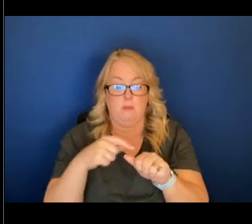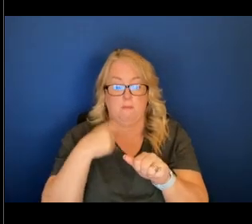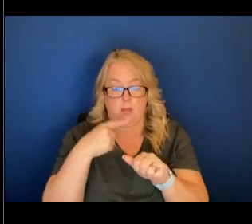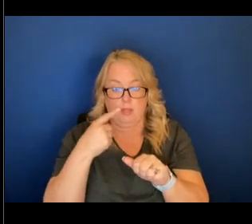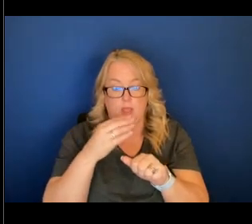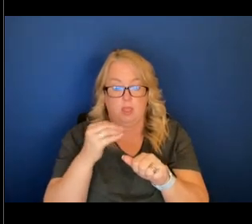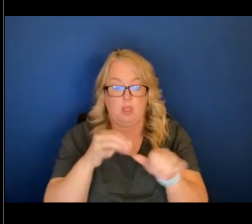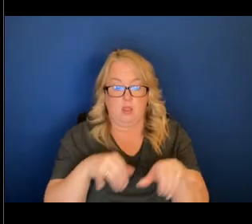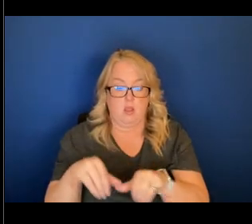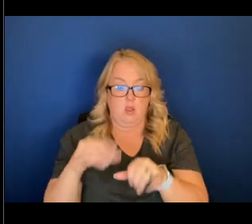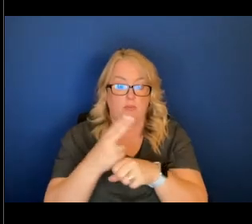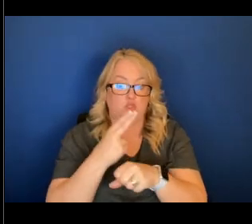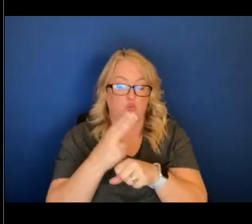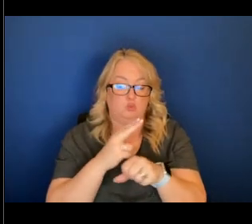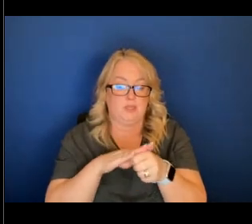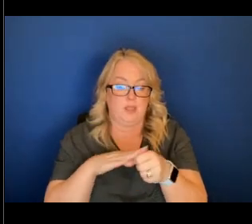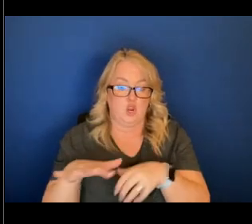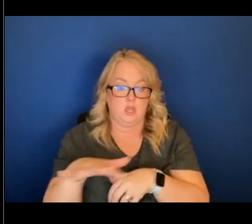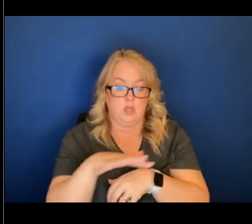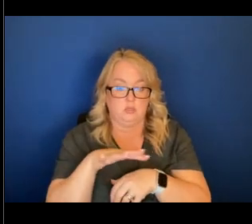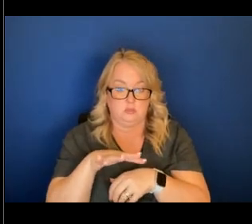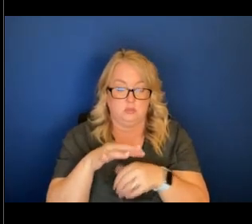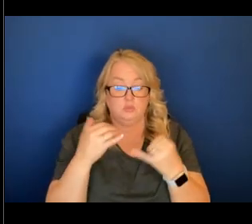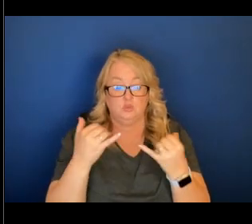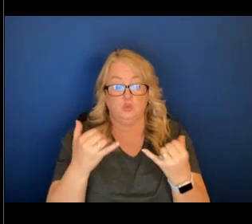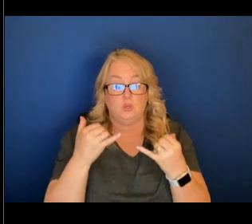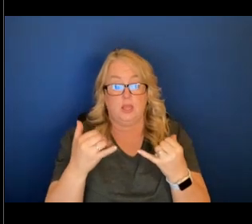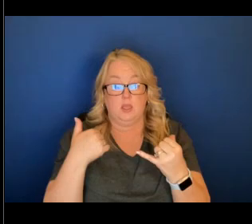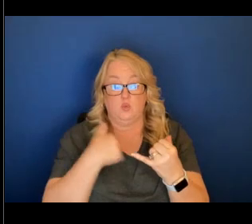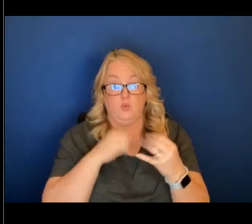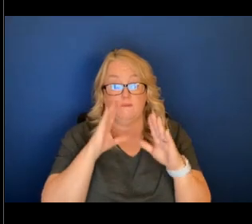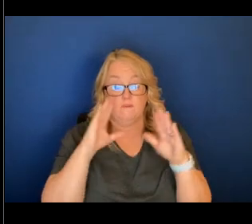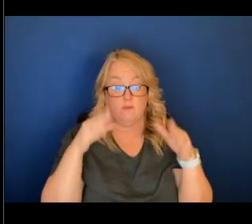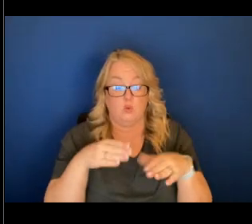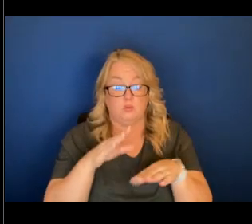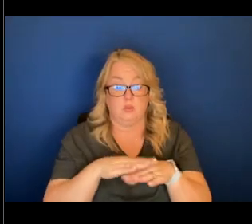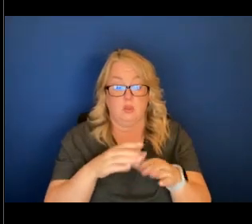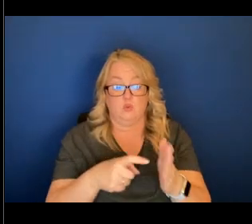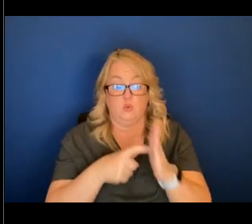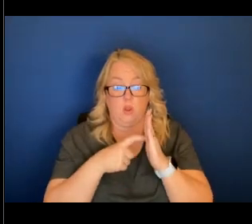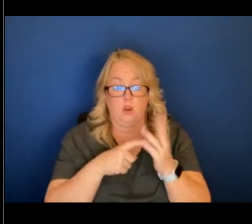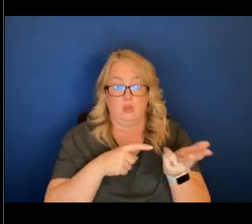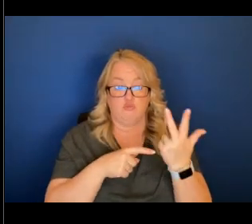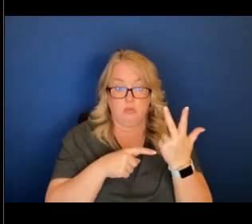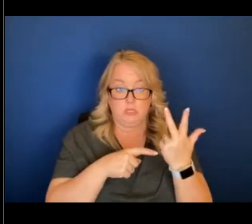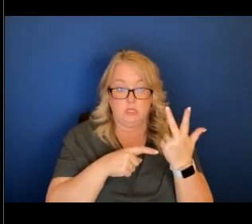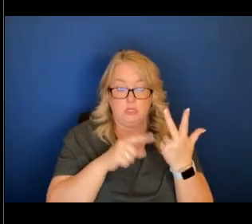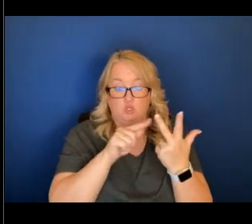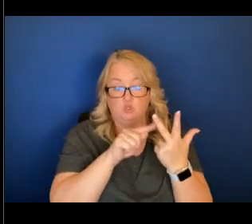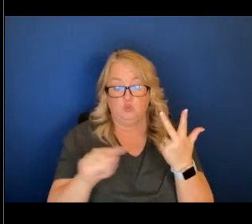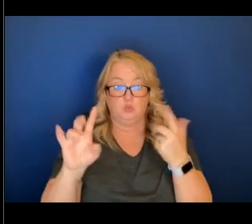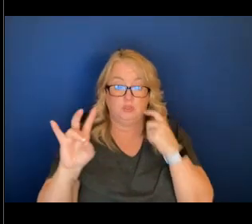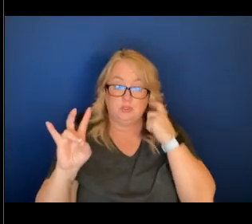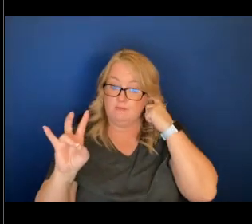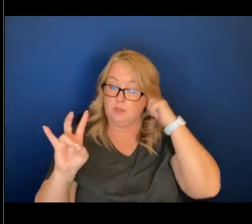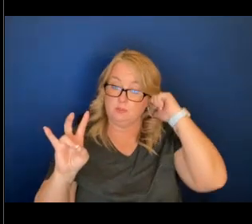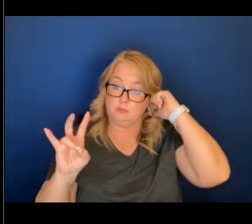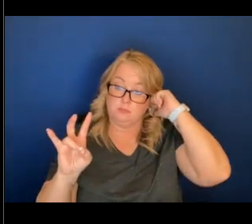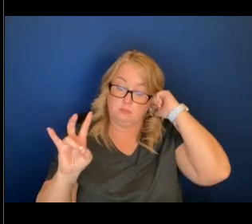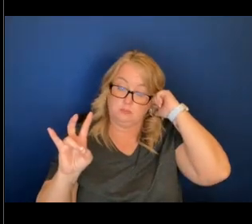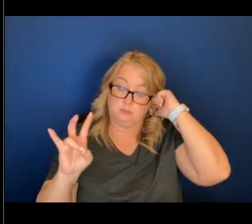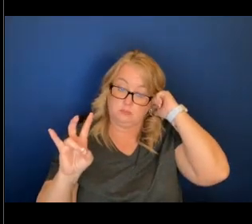areas. Today's overview focuses on requirements 3 through 7.